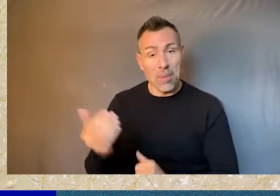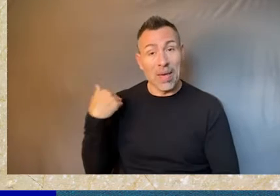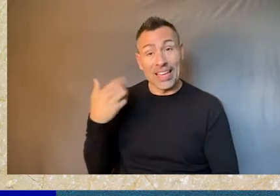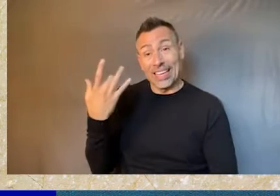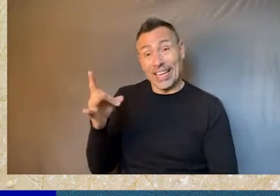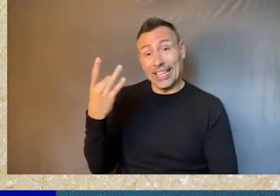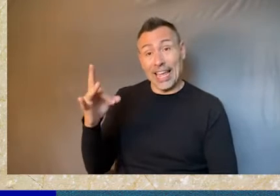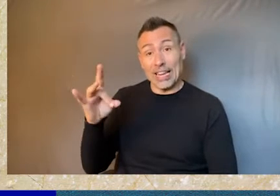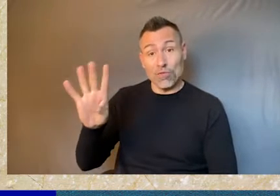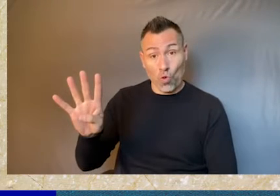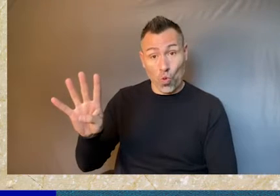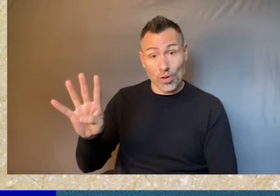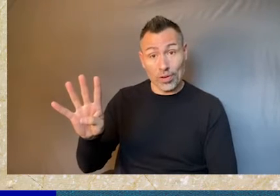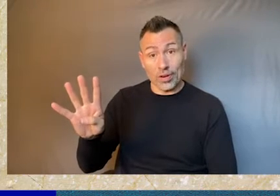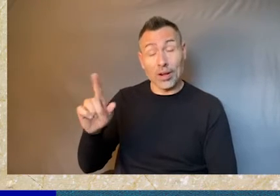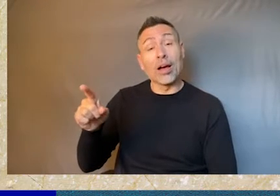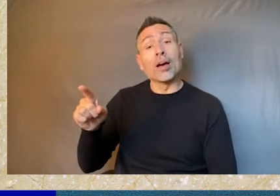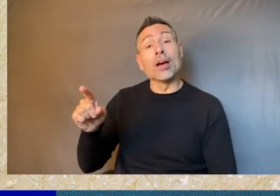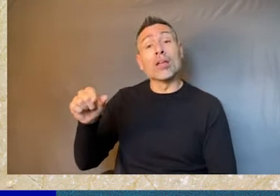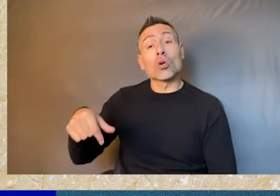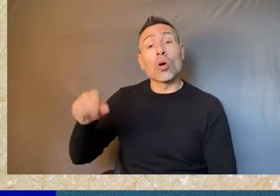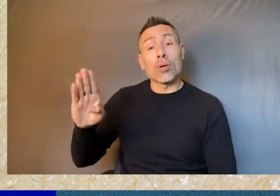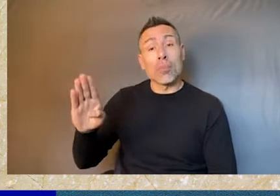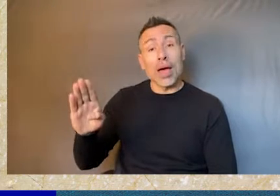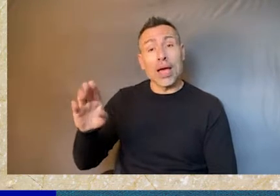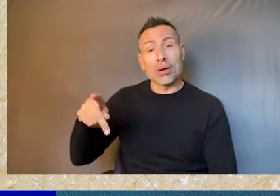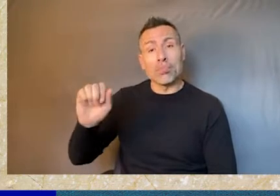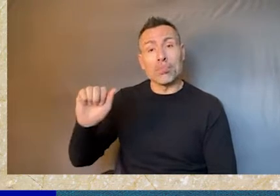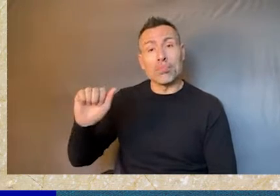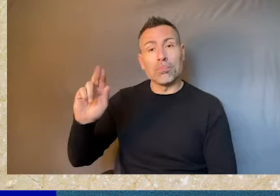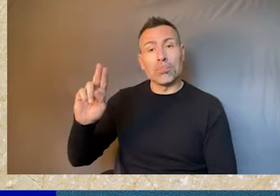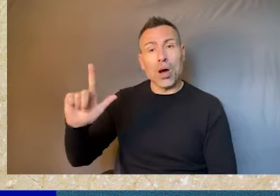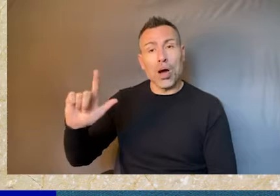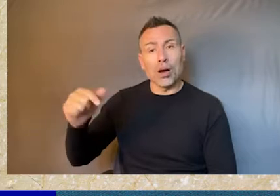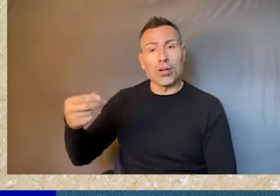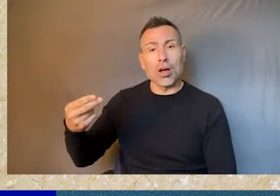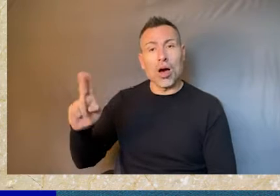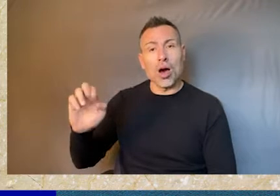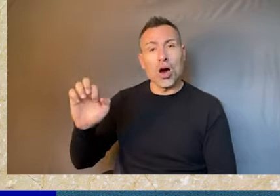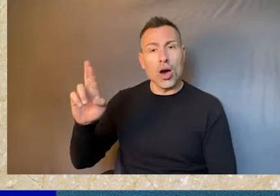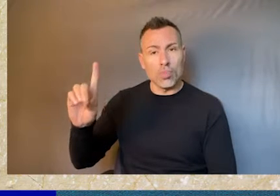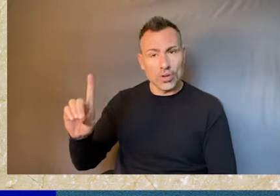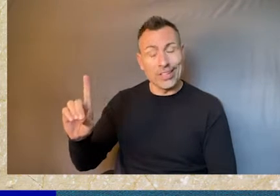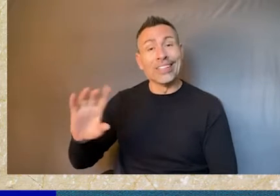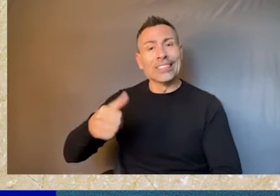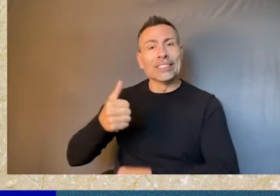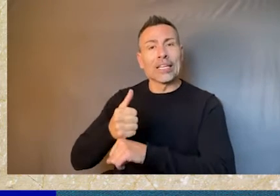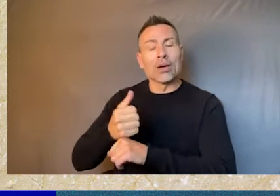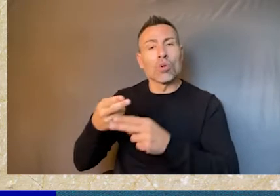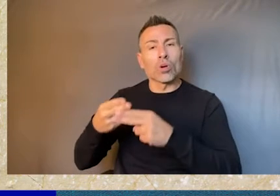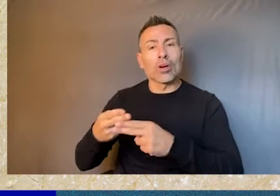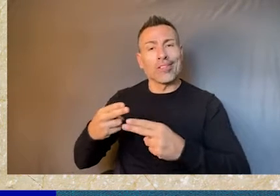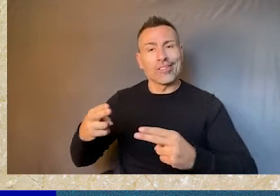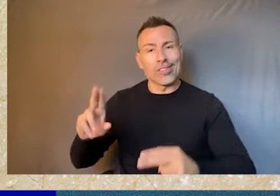University football quarterback Paul Hubbard created the huddle to prevent the opposing team from seeing the signs the